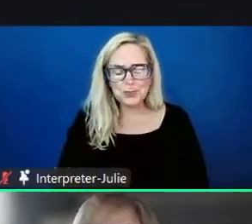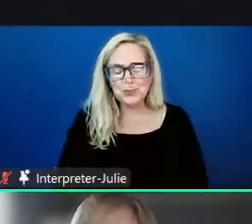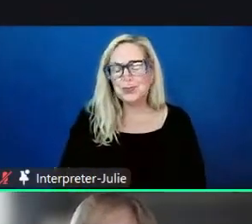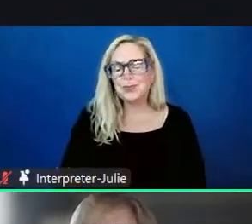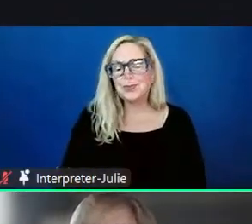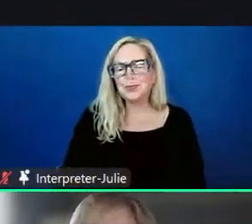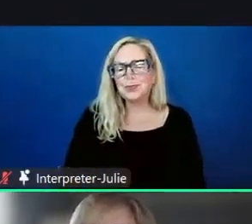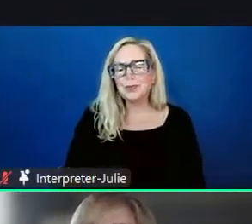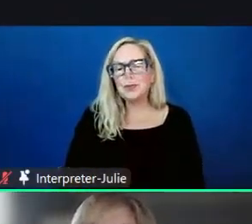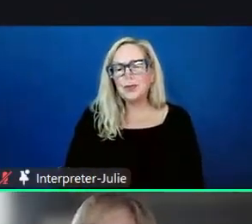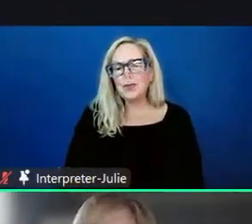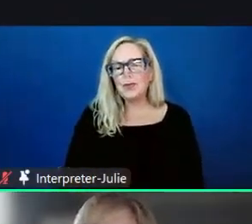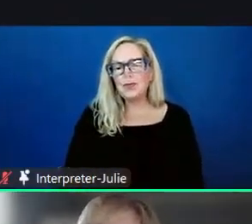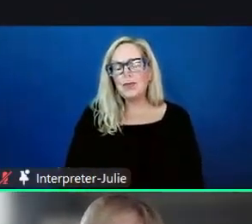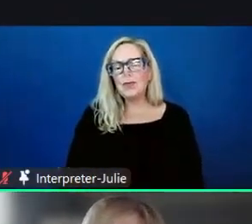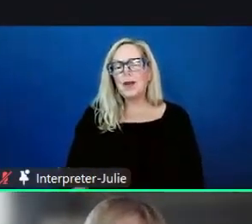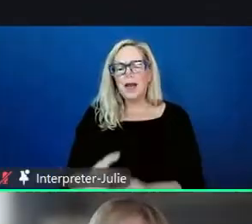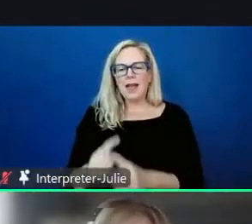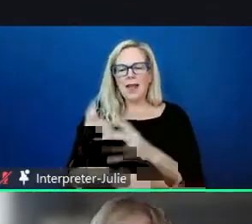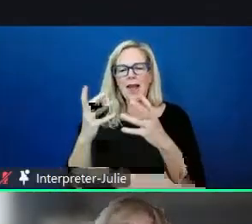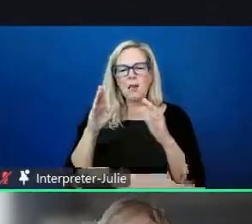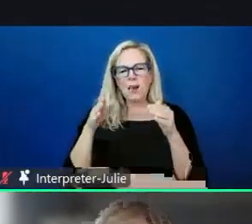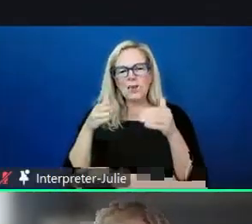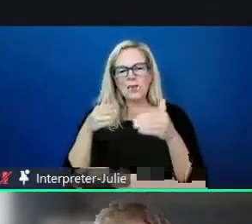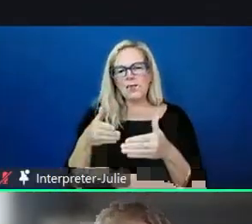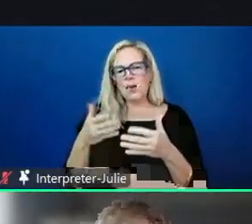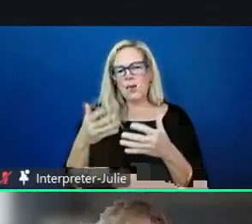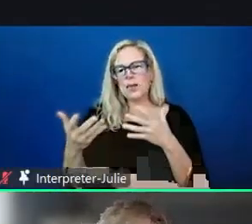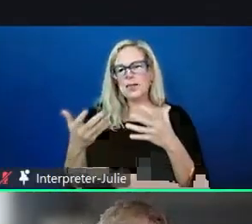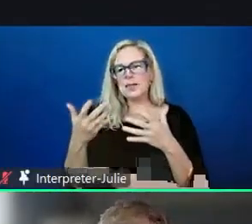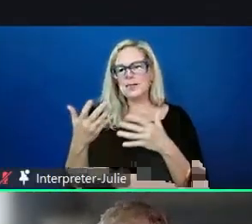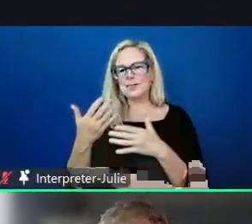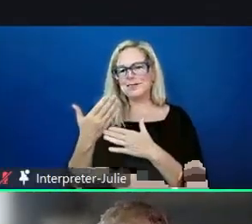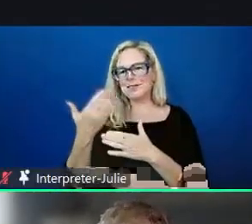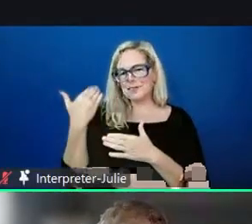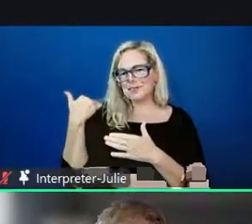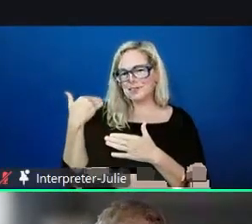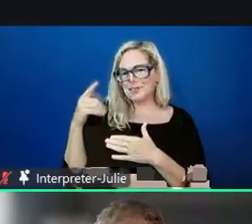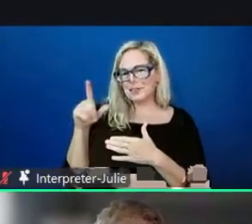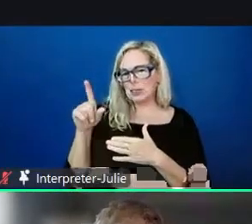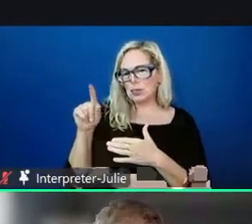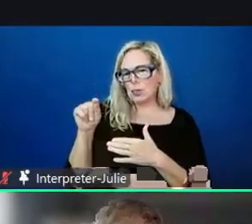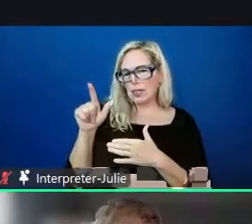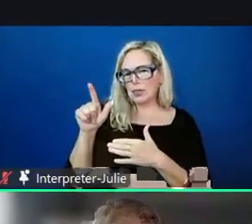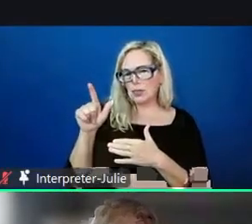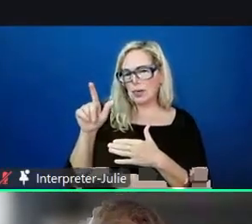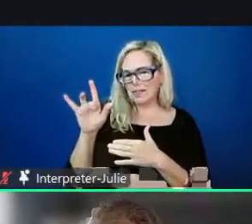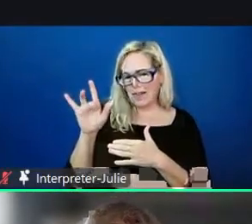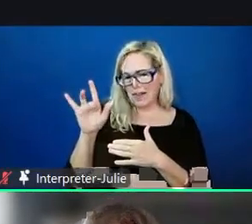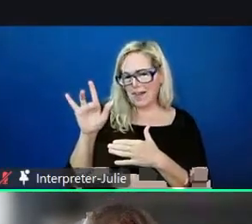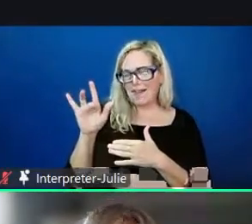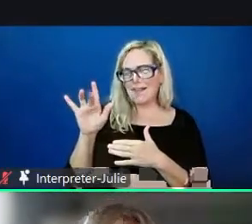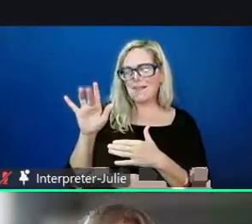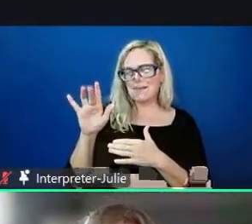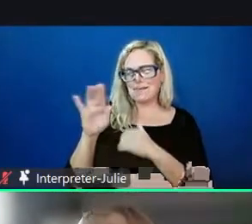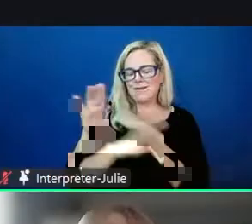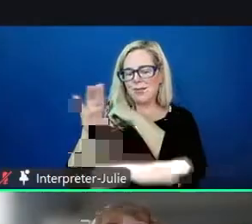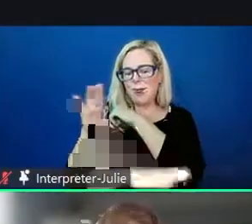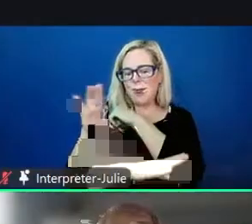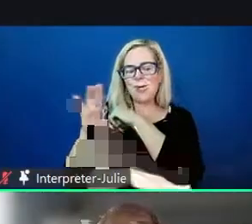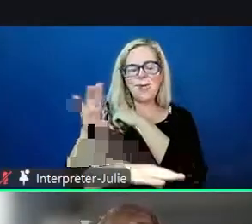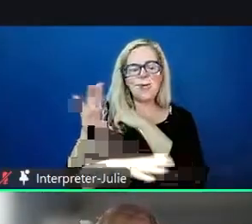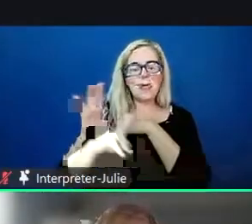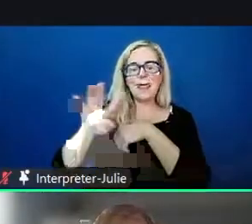focus on is our event from this past fall in 2025, which was, again, on the